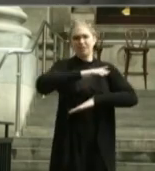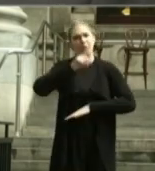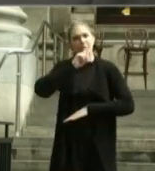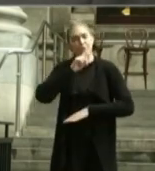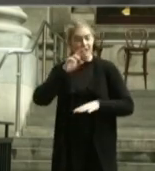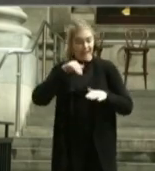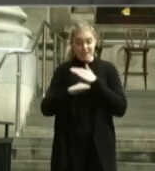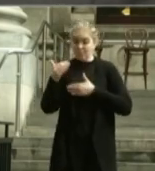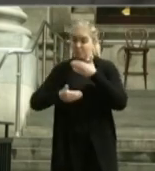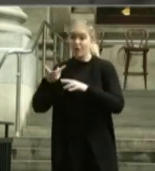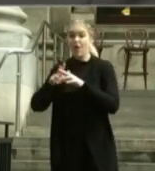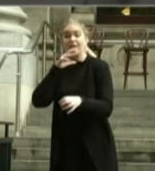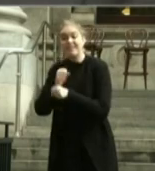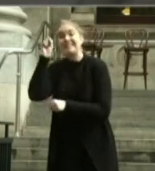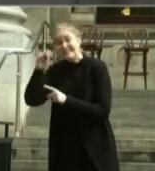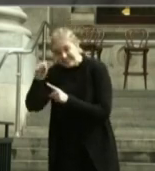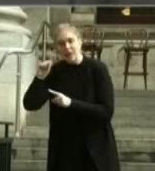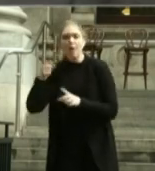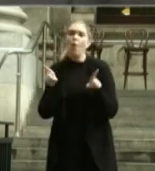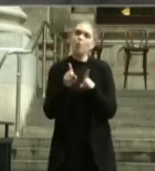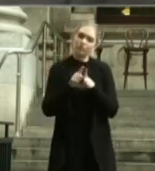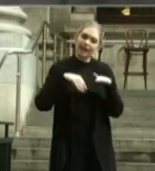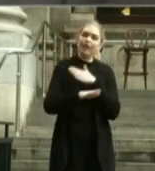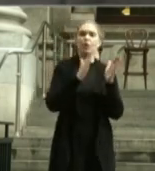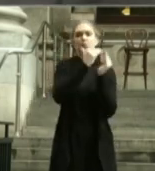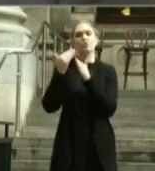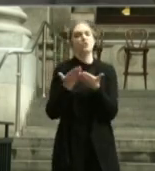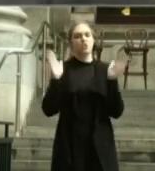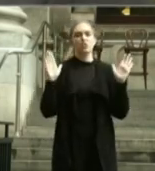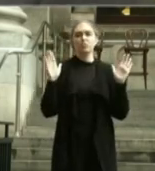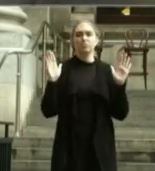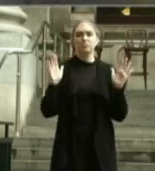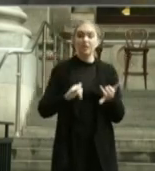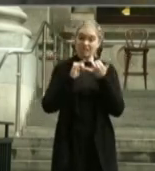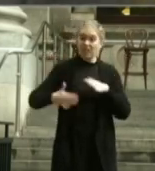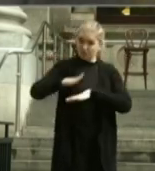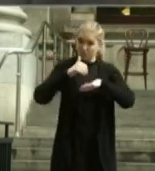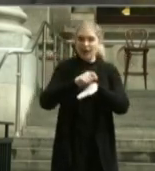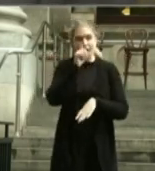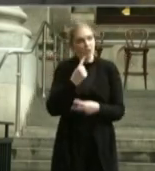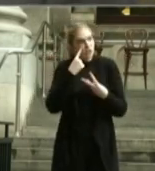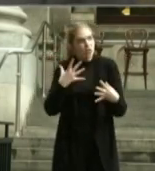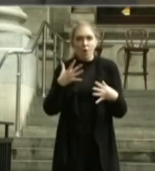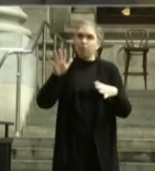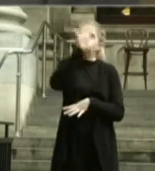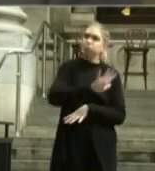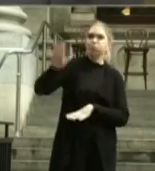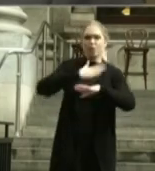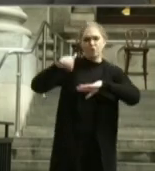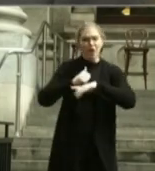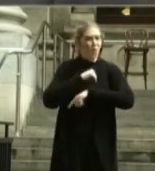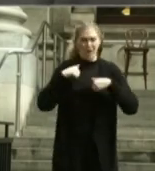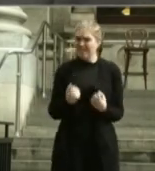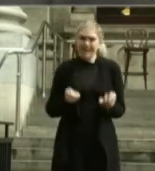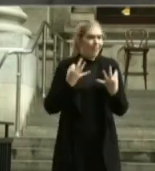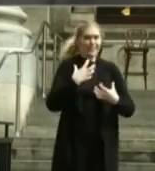government, but the everyday thinking of our community. South Australia can show the nation that we have nothing to fear and everything